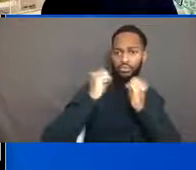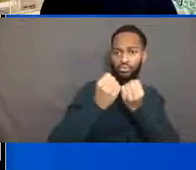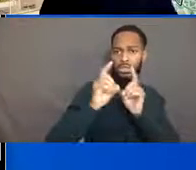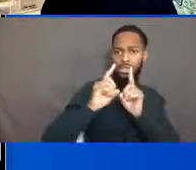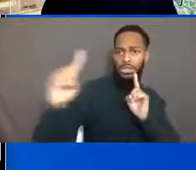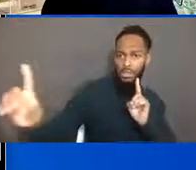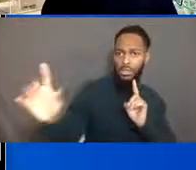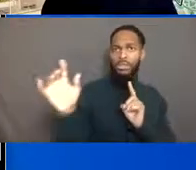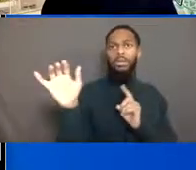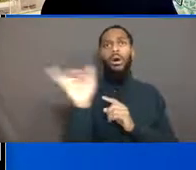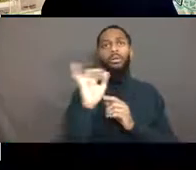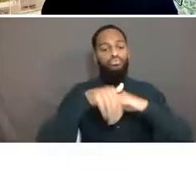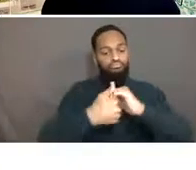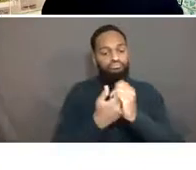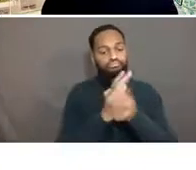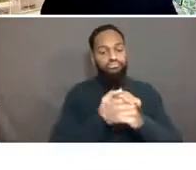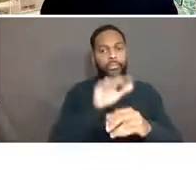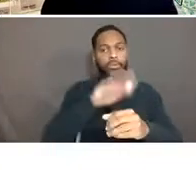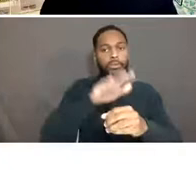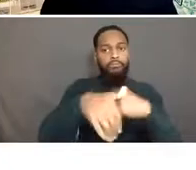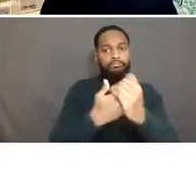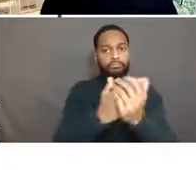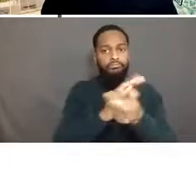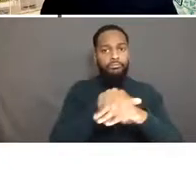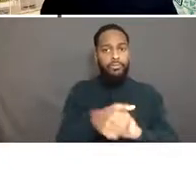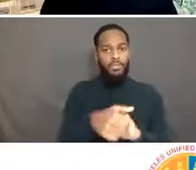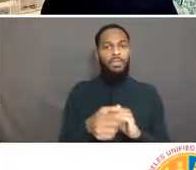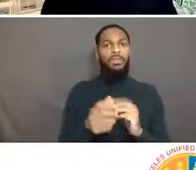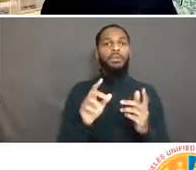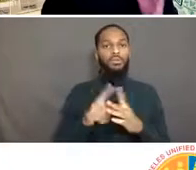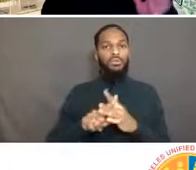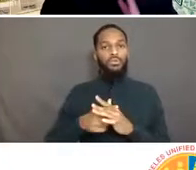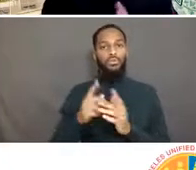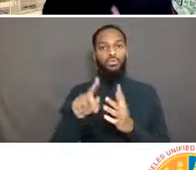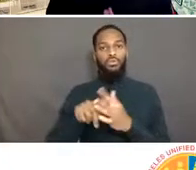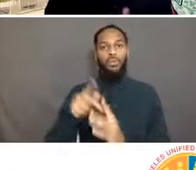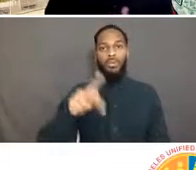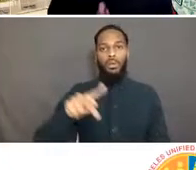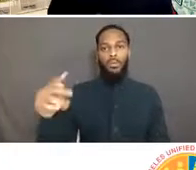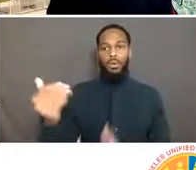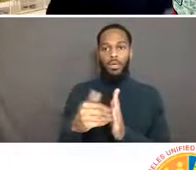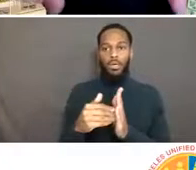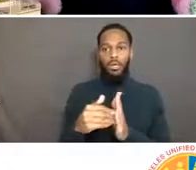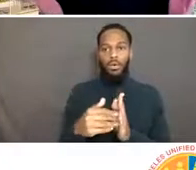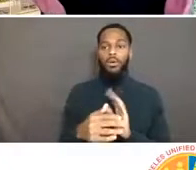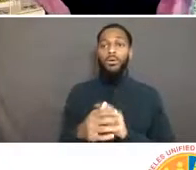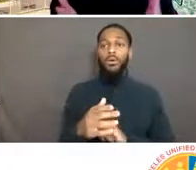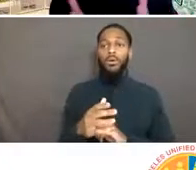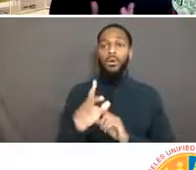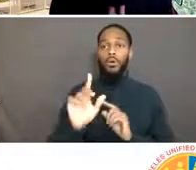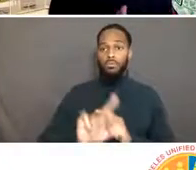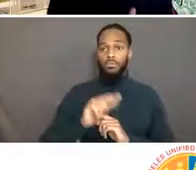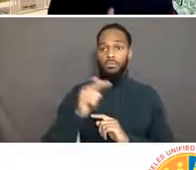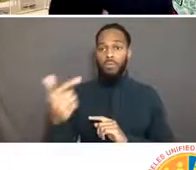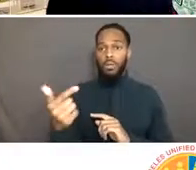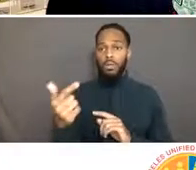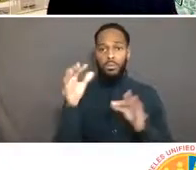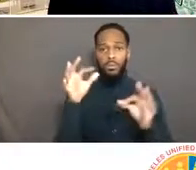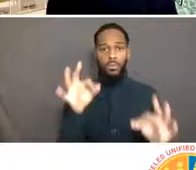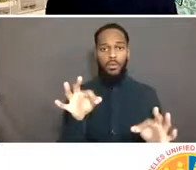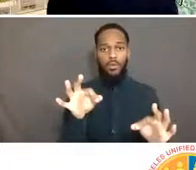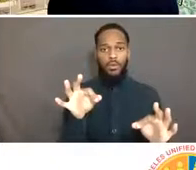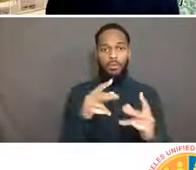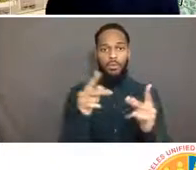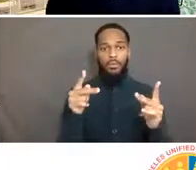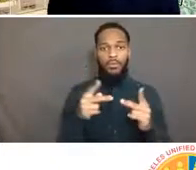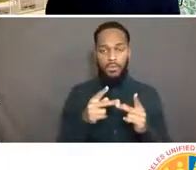Never a dull moment and always ready. In a moment, once we get it up, I'm going to turn it over. Perfect, we're in the right spot. I'm